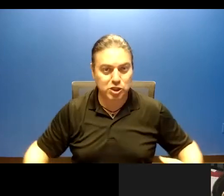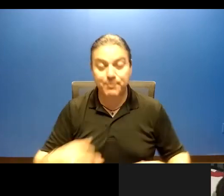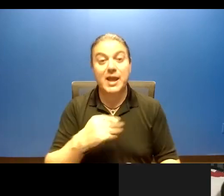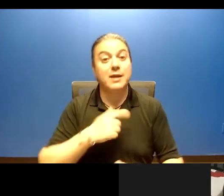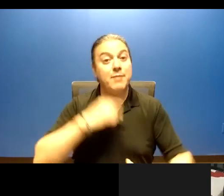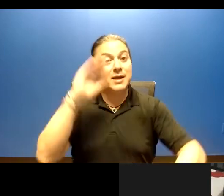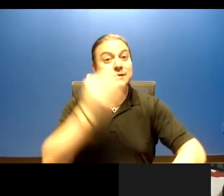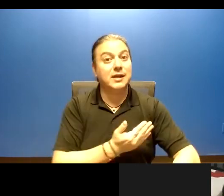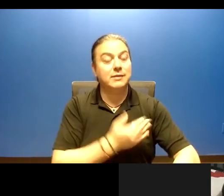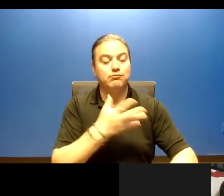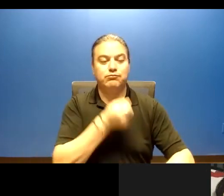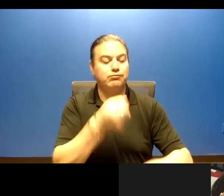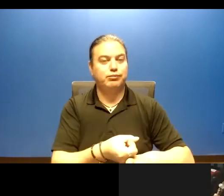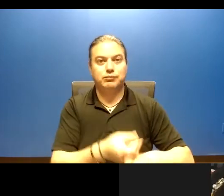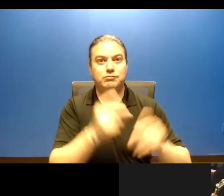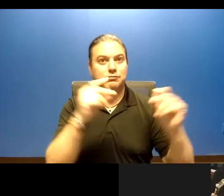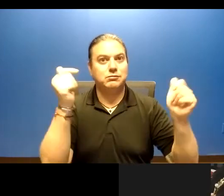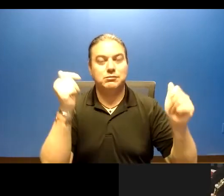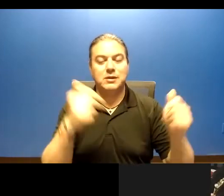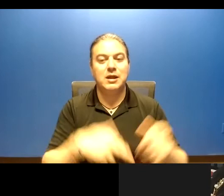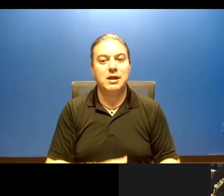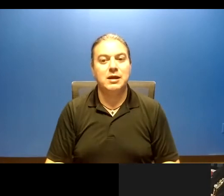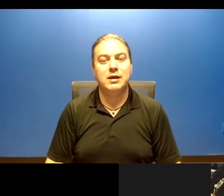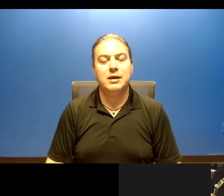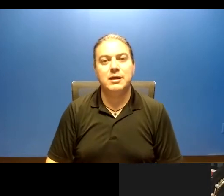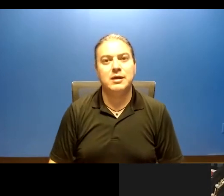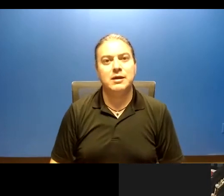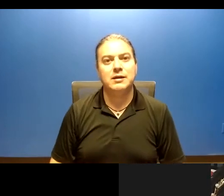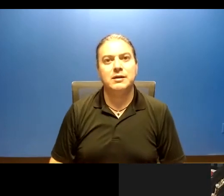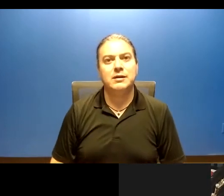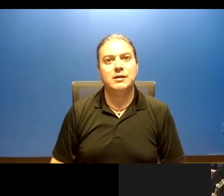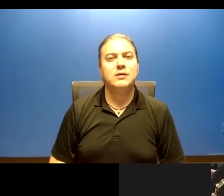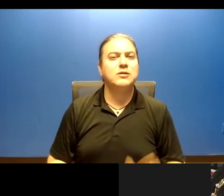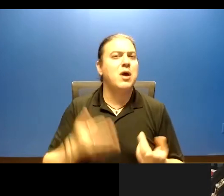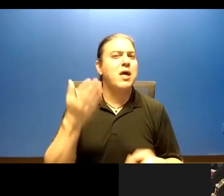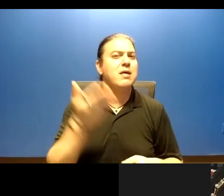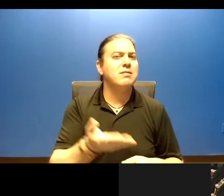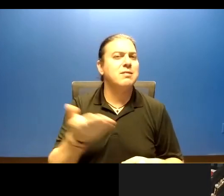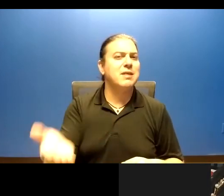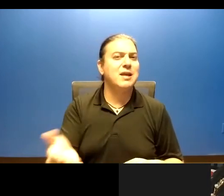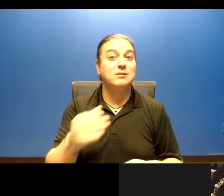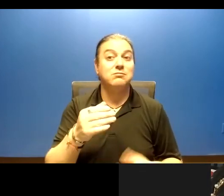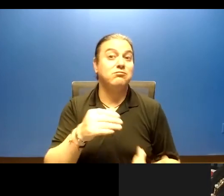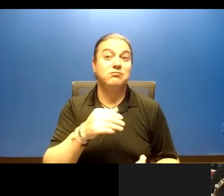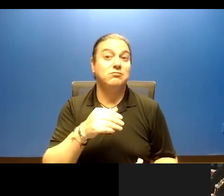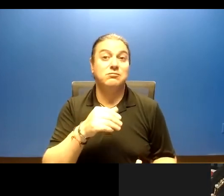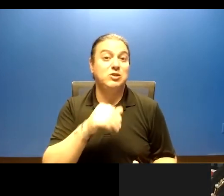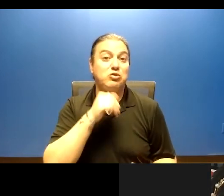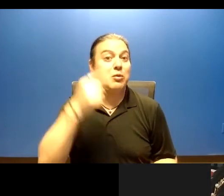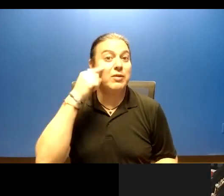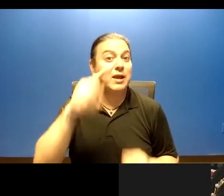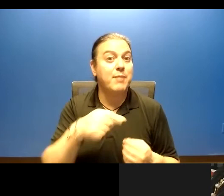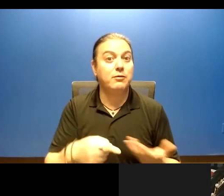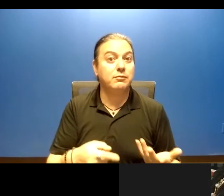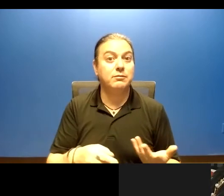out of the blue. So it's things that you don't necessarily think about that really